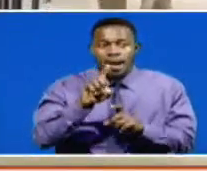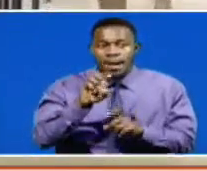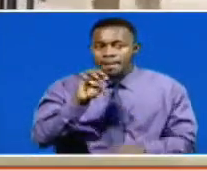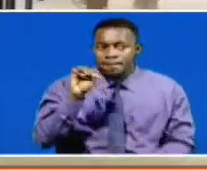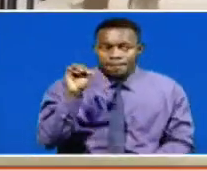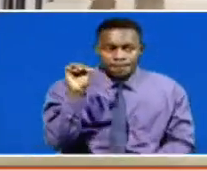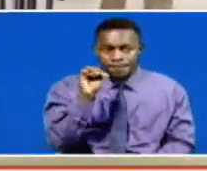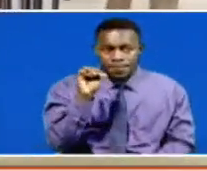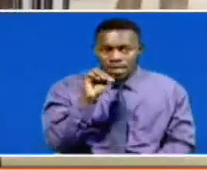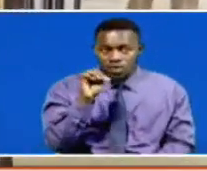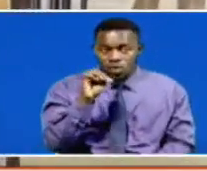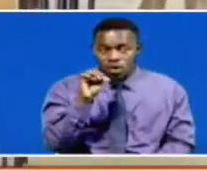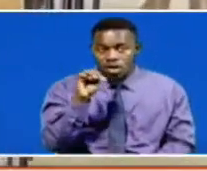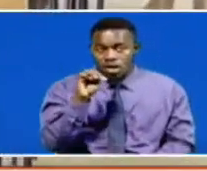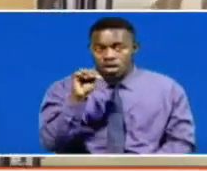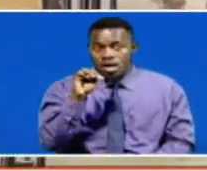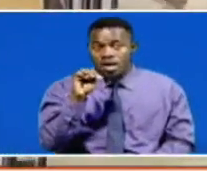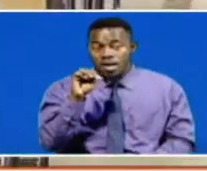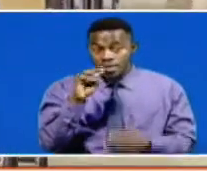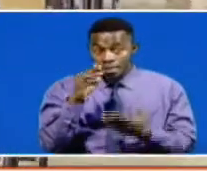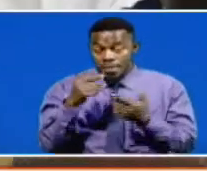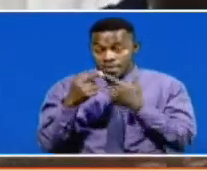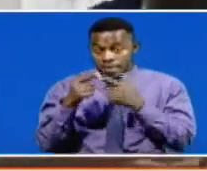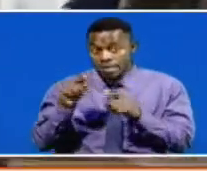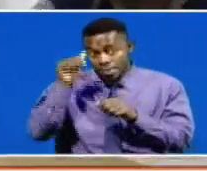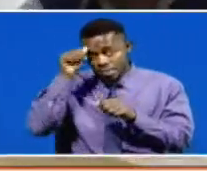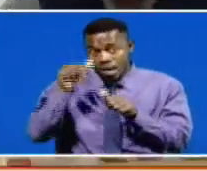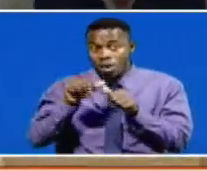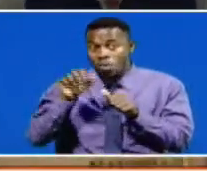1,400,329 students out of the